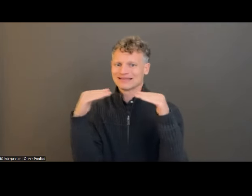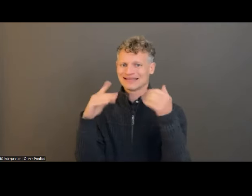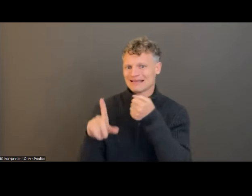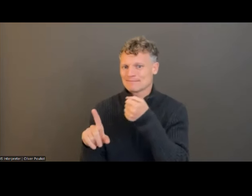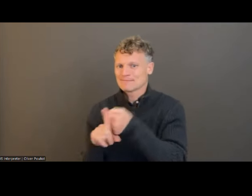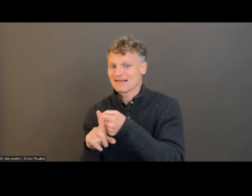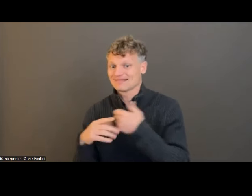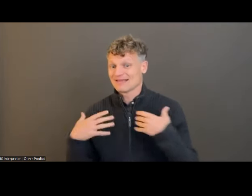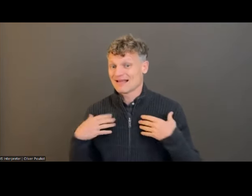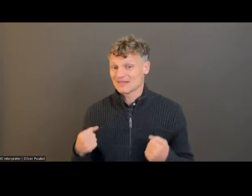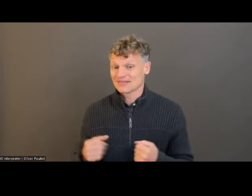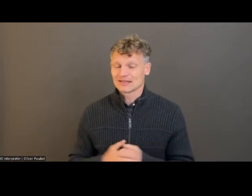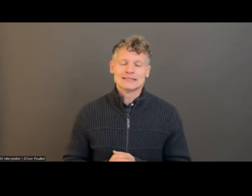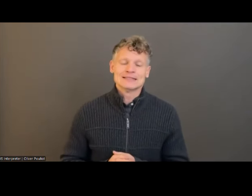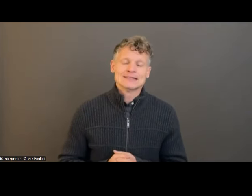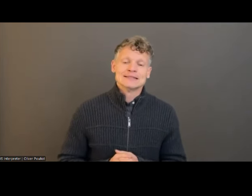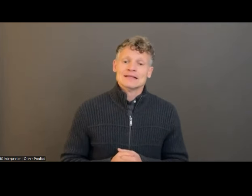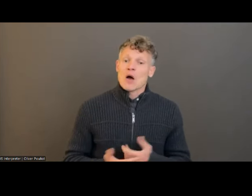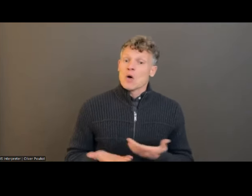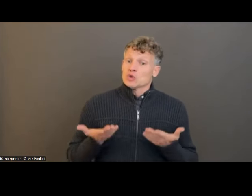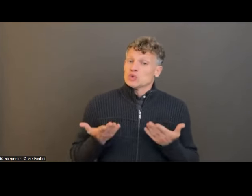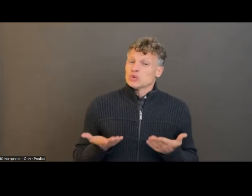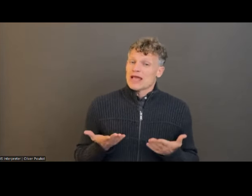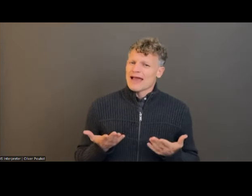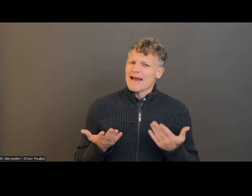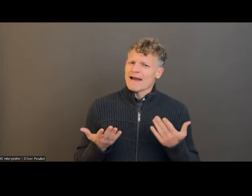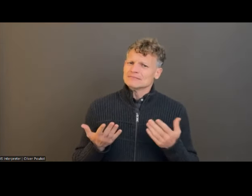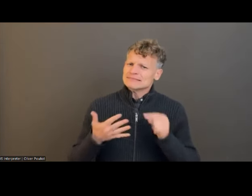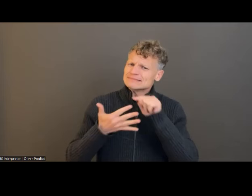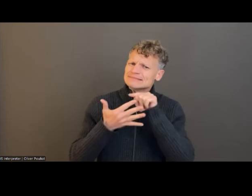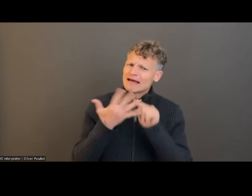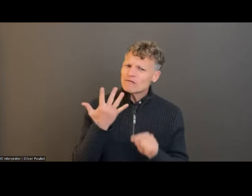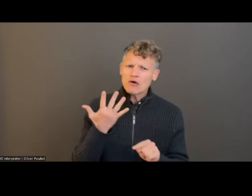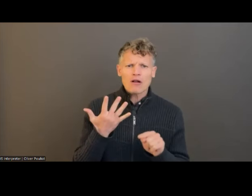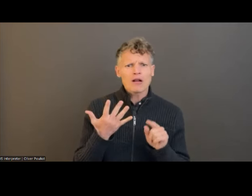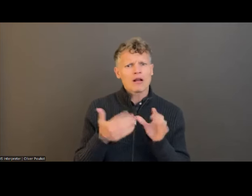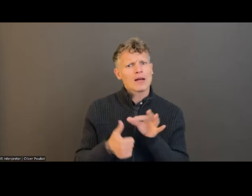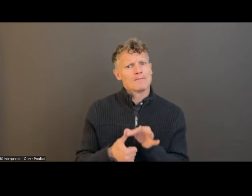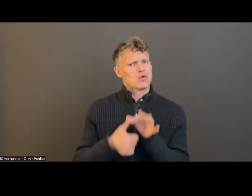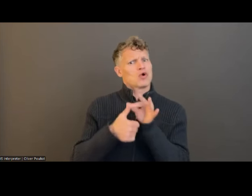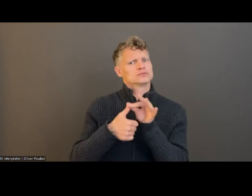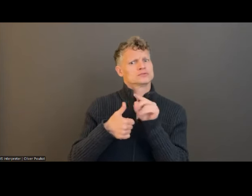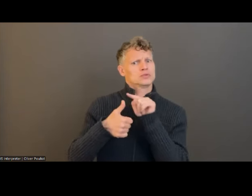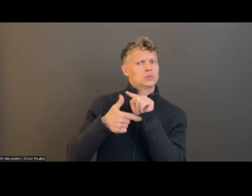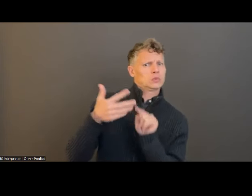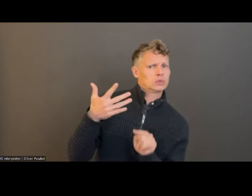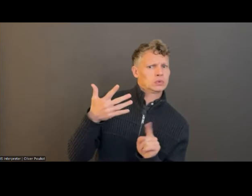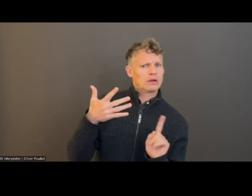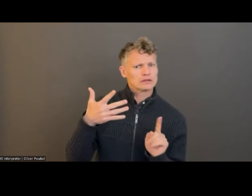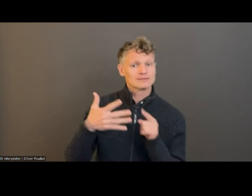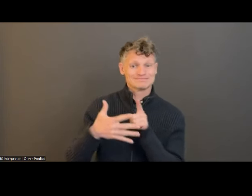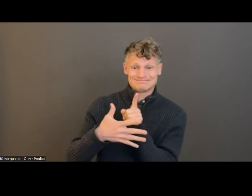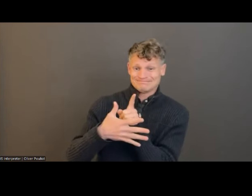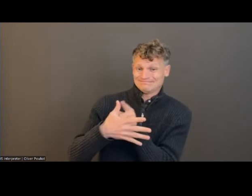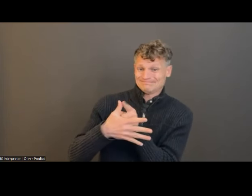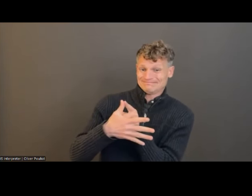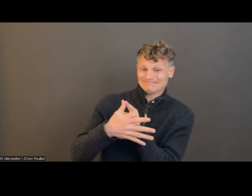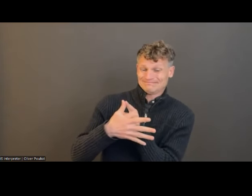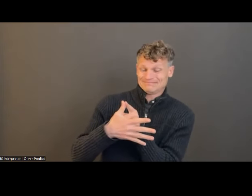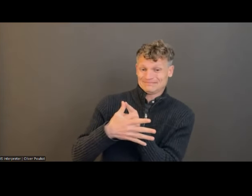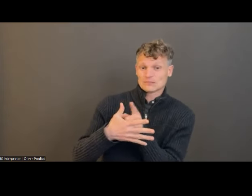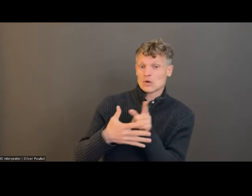key points that have been highlighted today. The first one is that we understand that we are not going